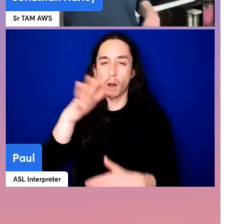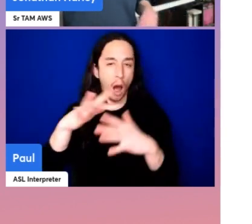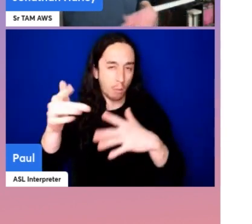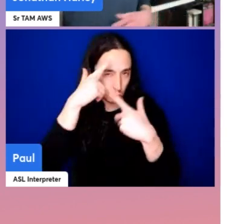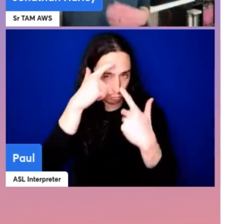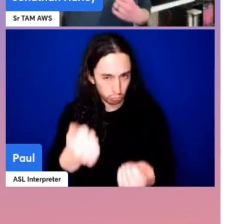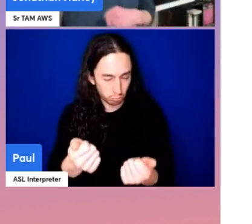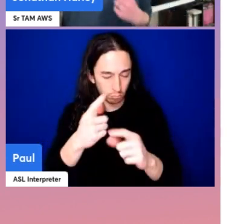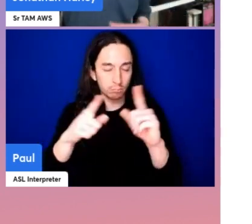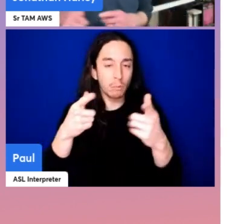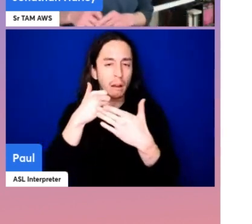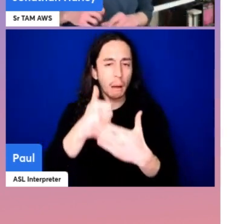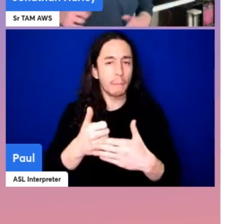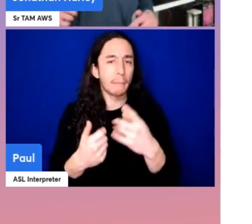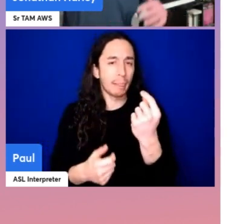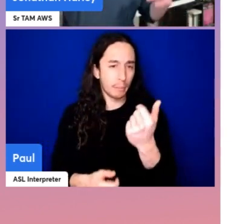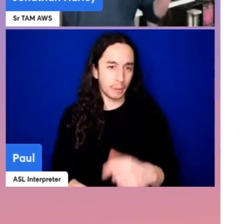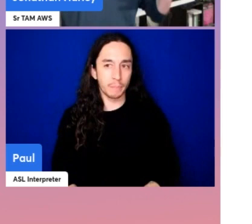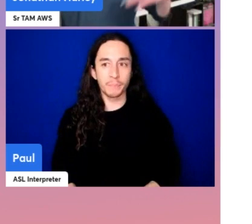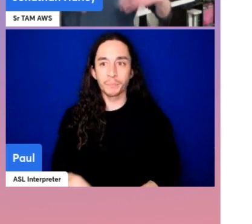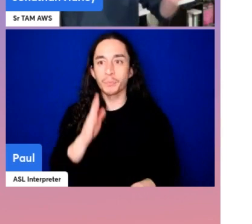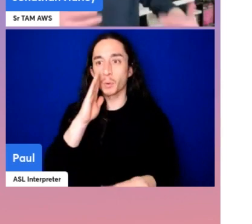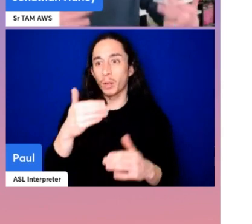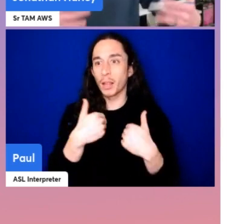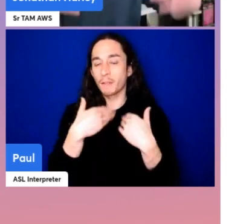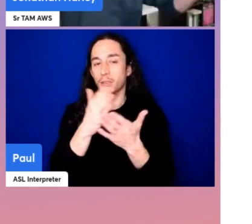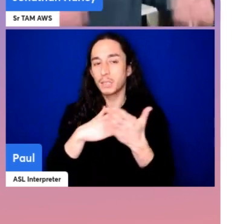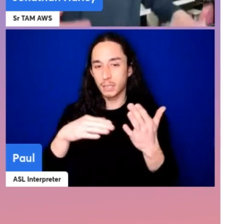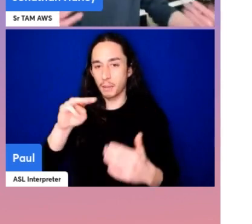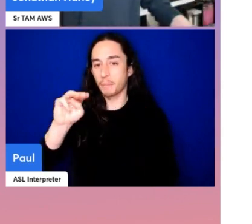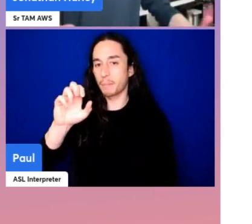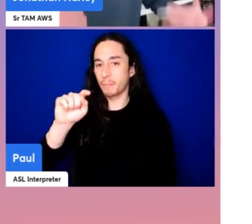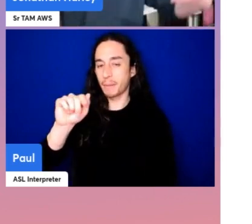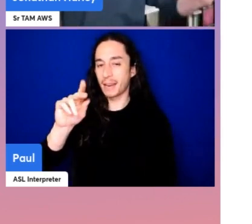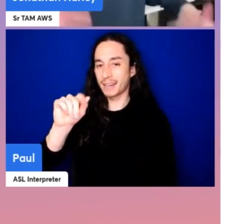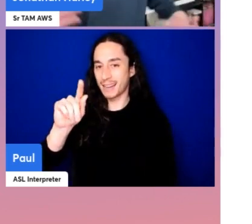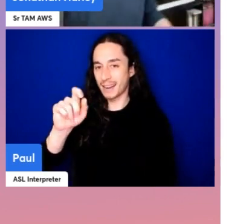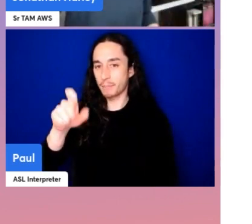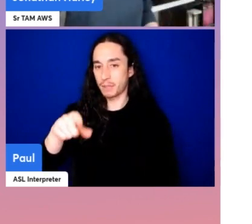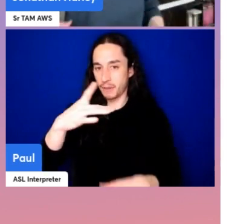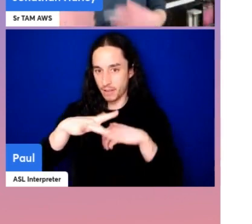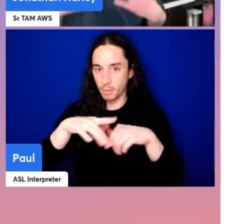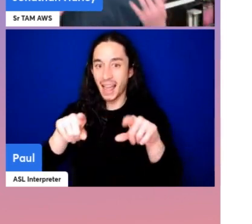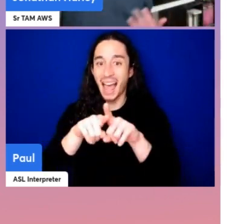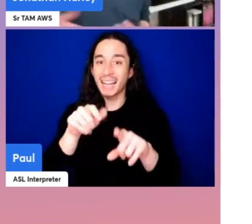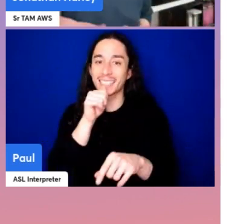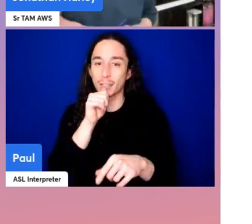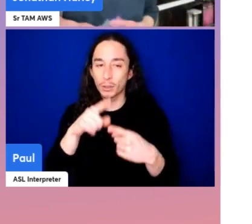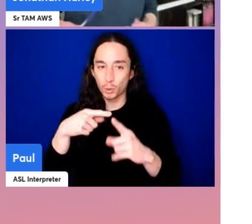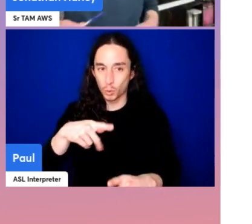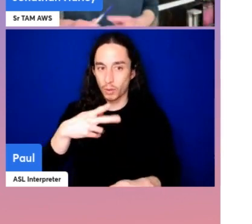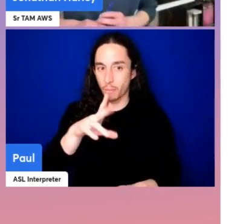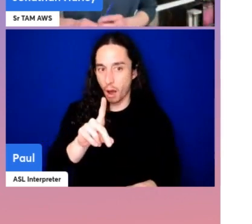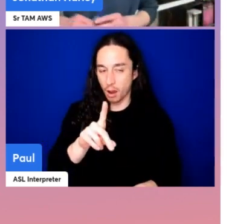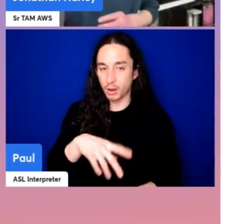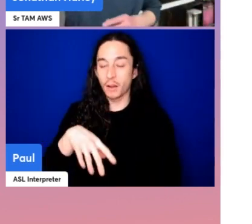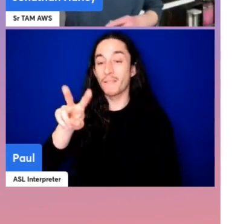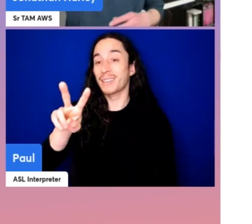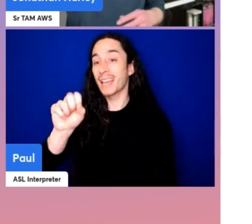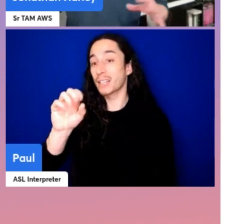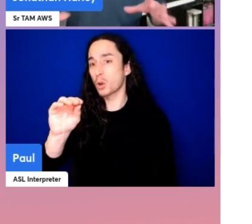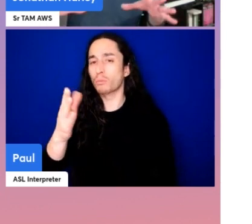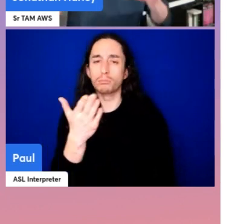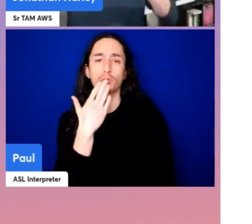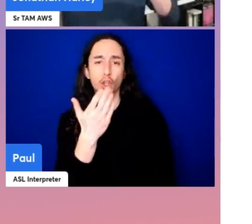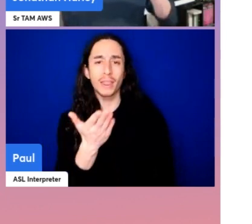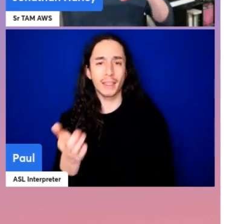we are going to have some pieces of metadata that need to be available as secrets to the pods. And VSO is a good vehicle for that because